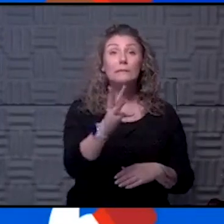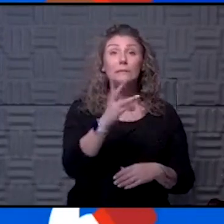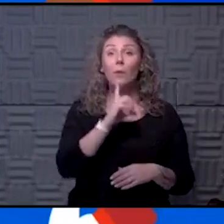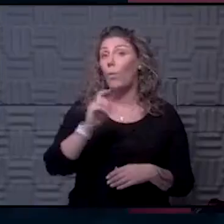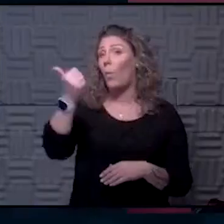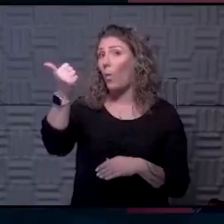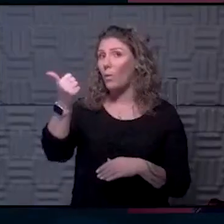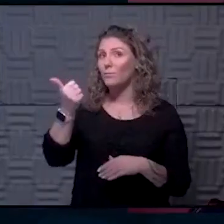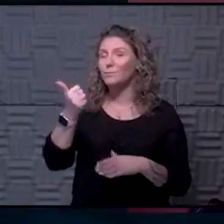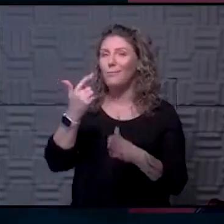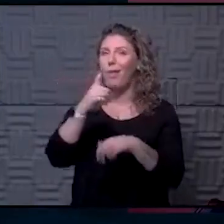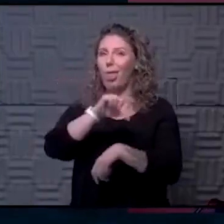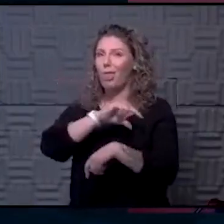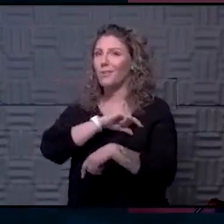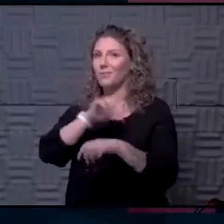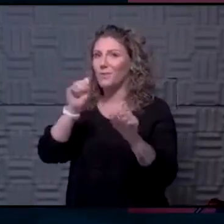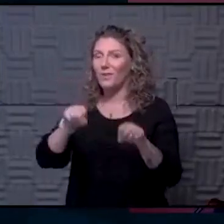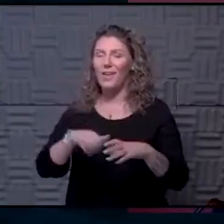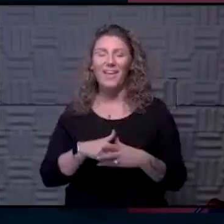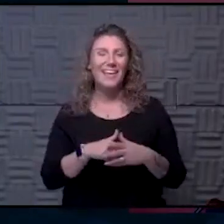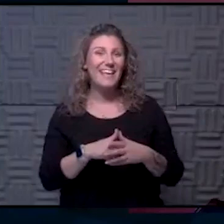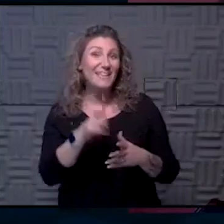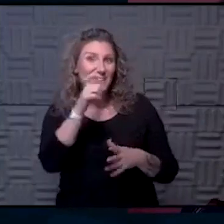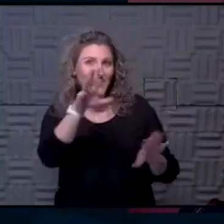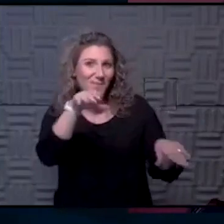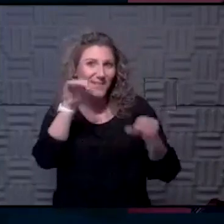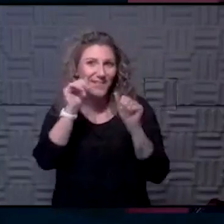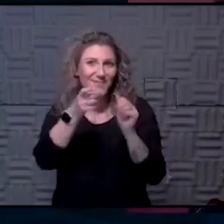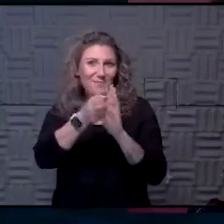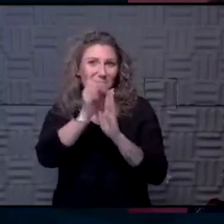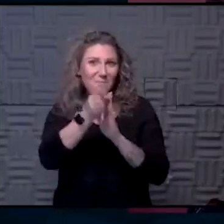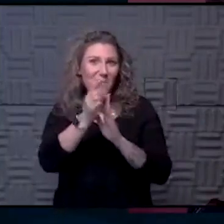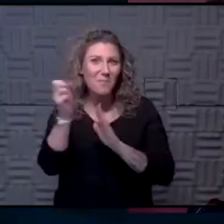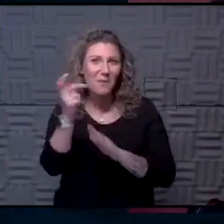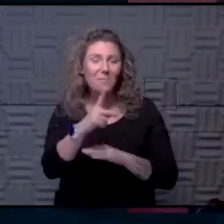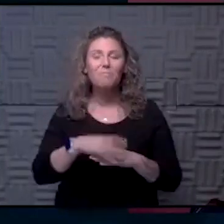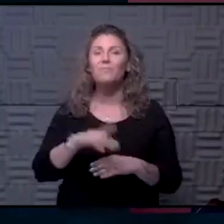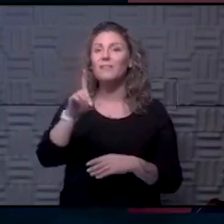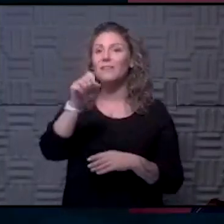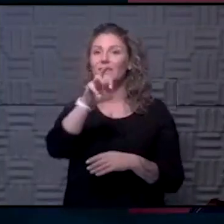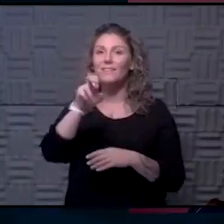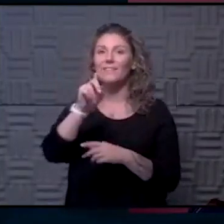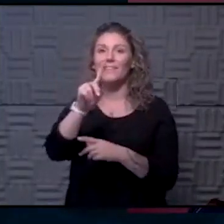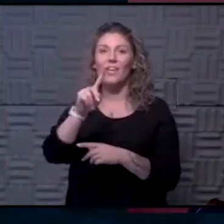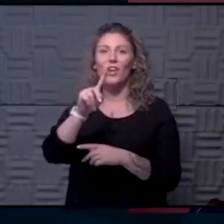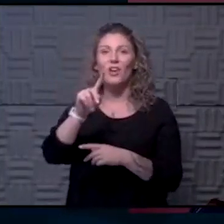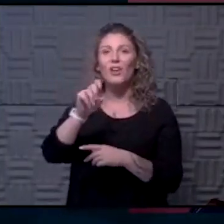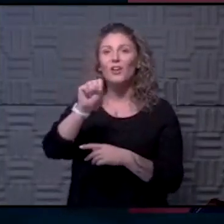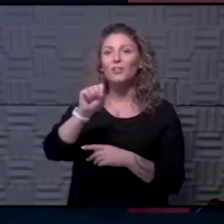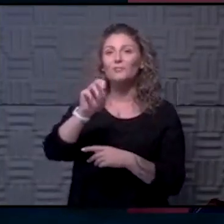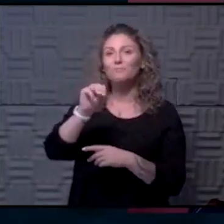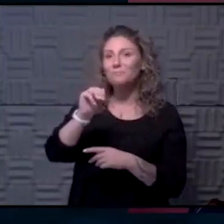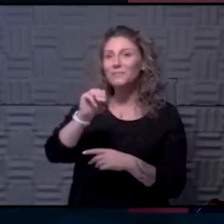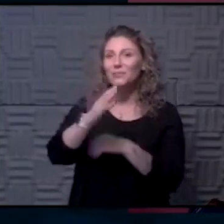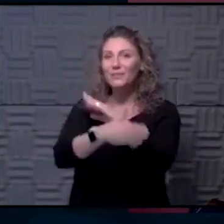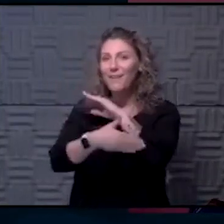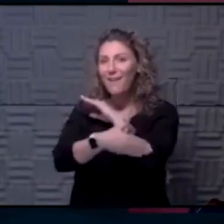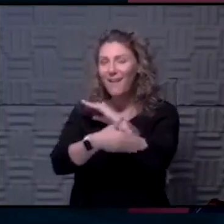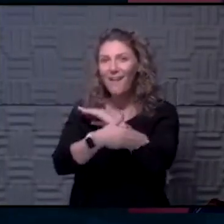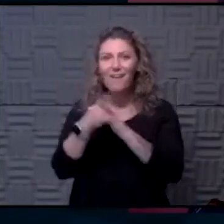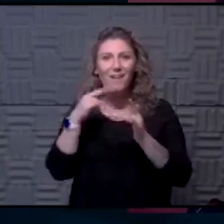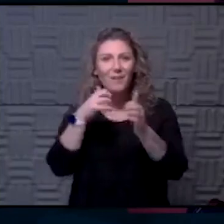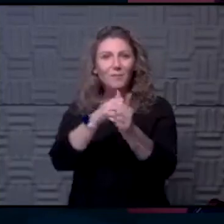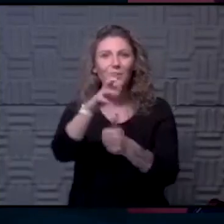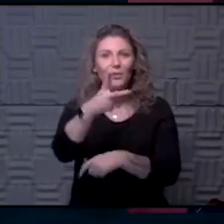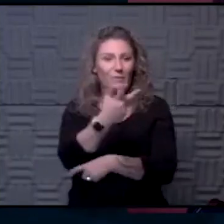vaccinated. All right. Thank you very much. Don't go anywhere. We'll be back with you in a moment. Derik in Shawnee County, good morning. Same questions for you. Update your vaccination